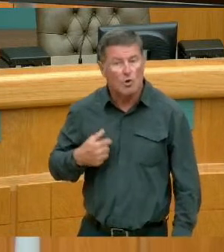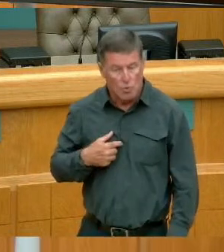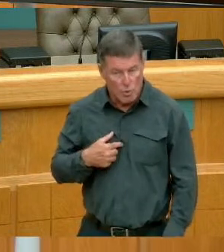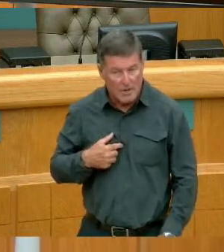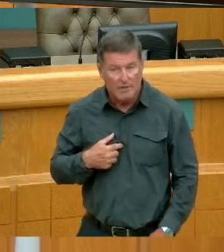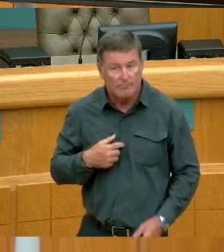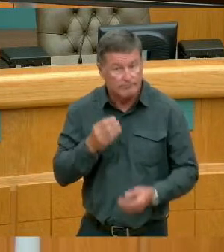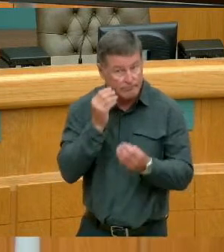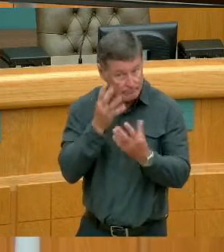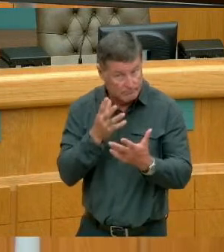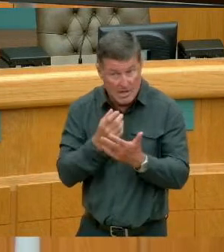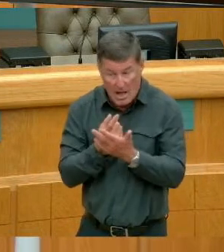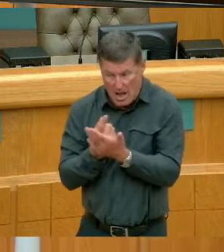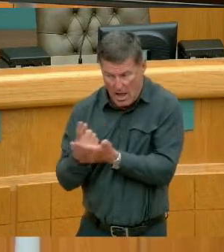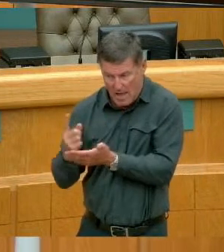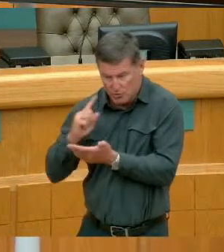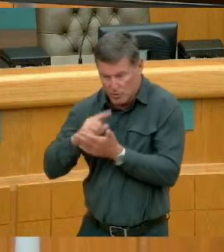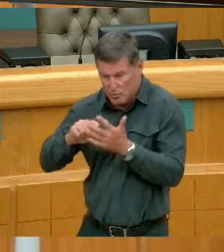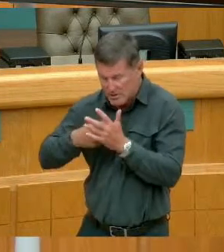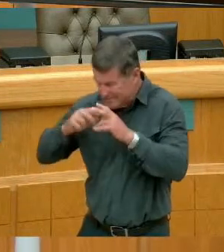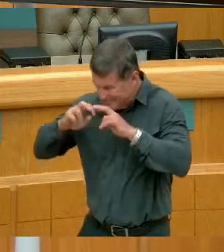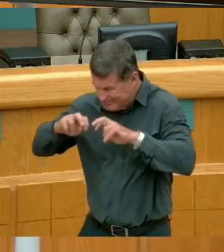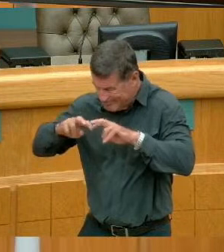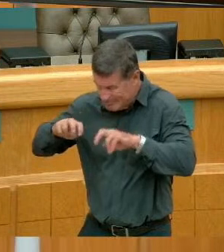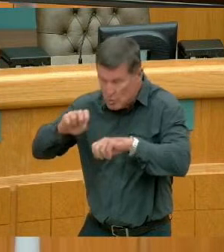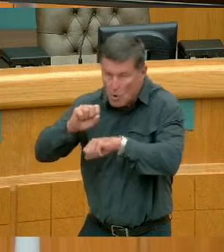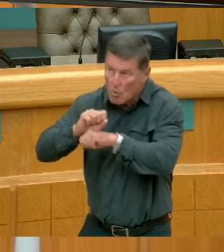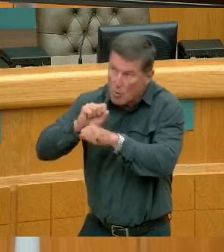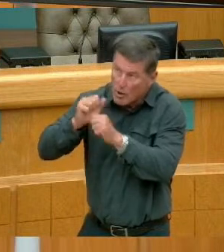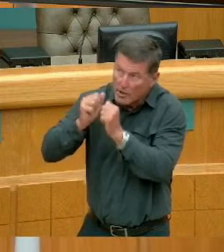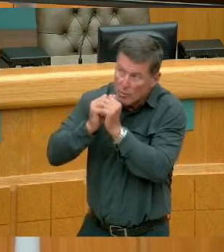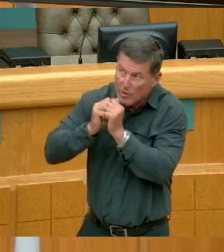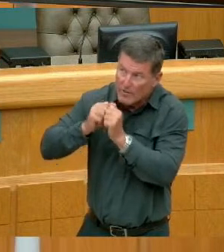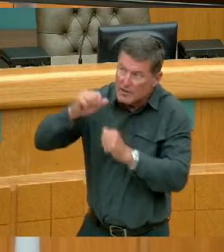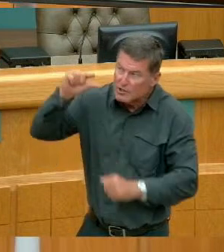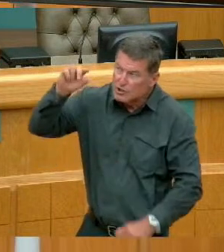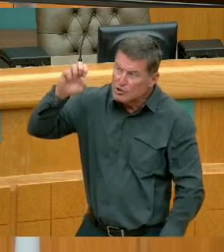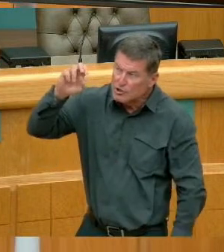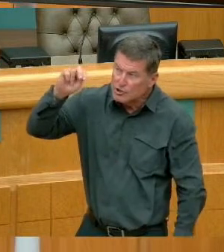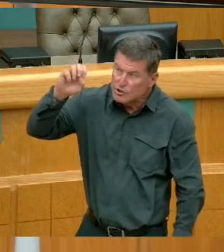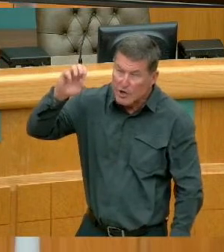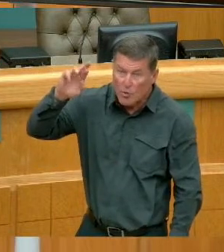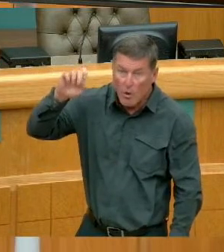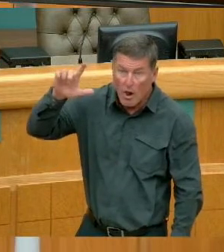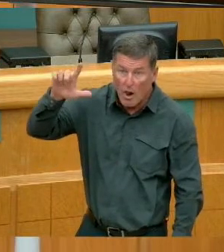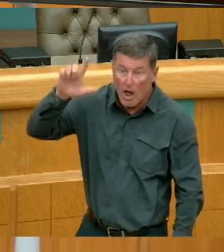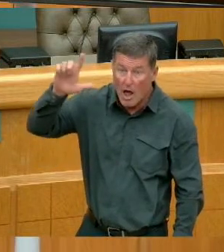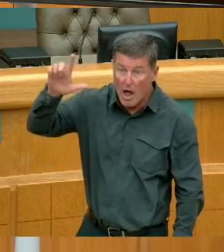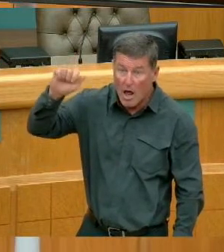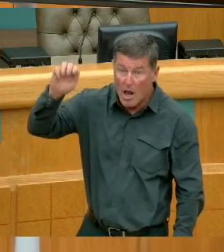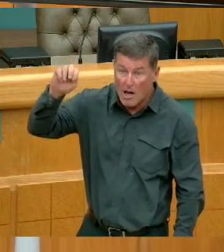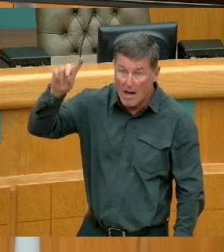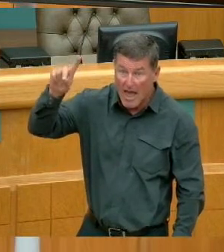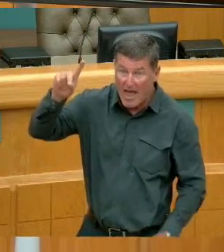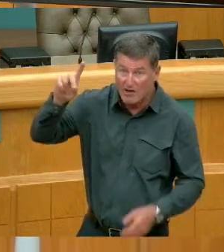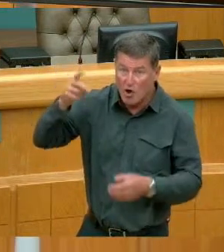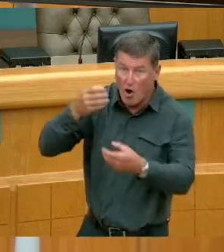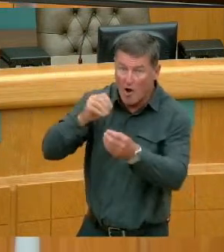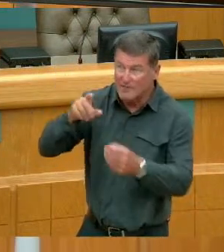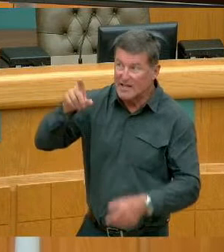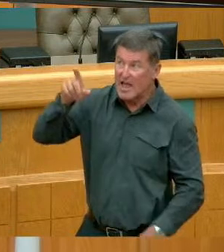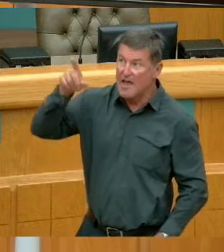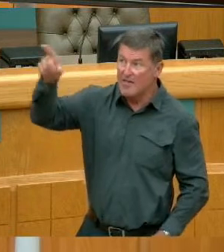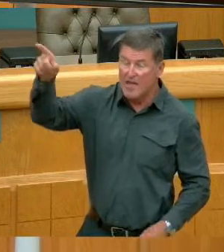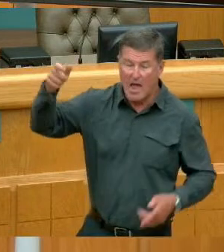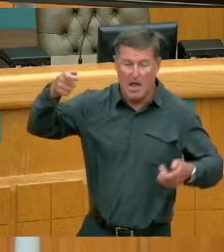as I told you last week, with the General Land Office. The General Land Office is in charge and the purveyor, the steward,